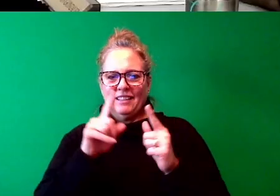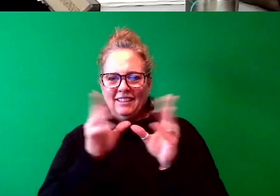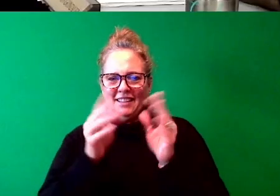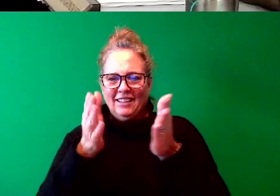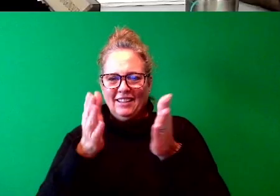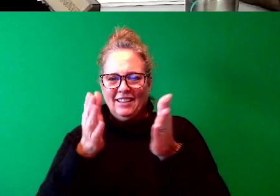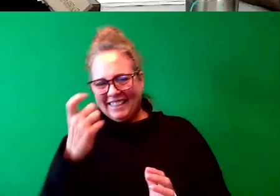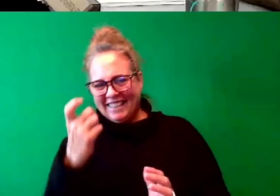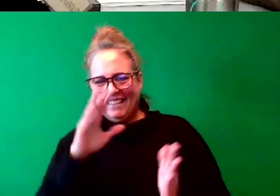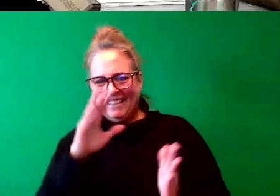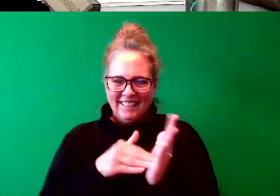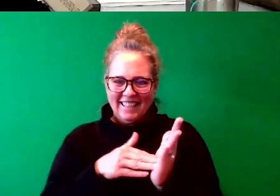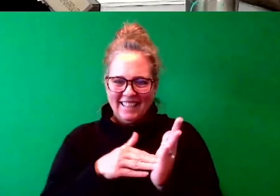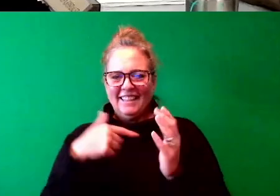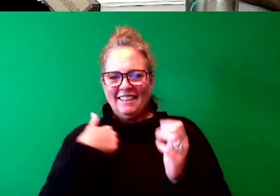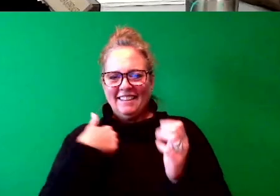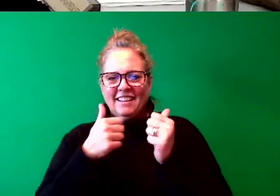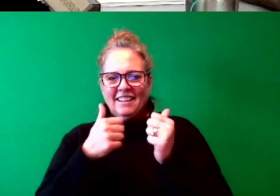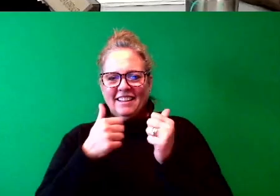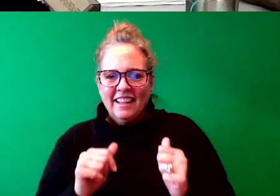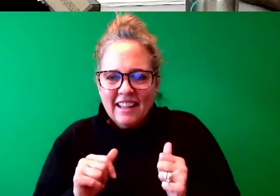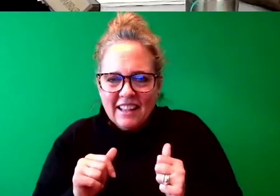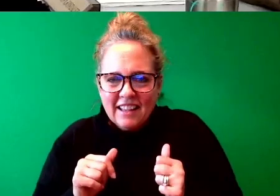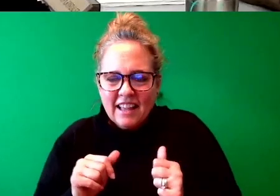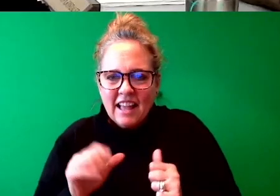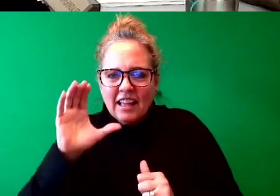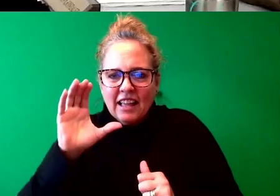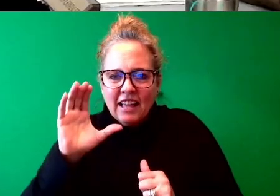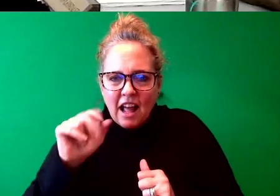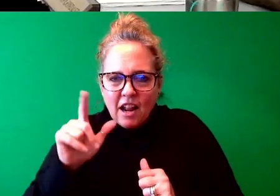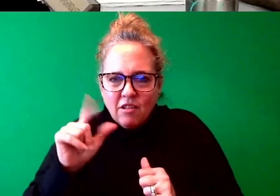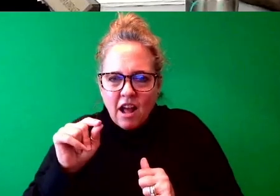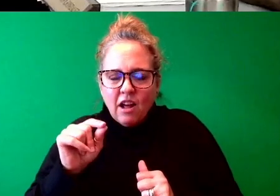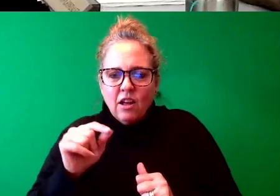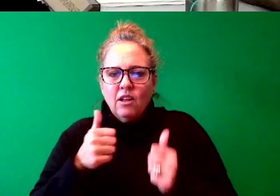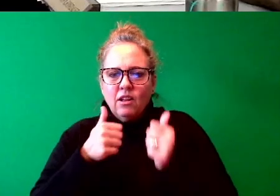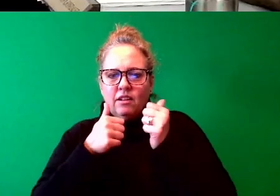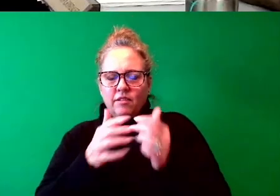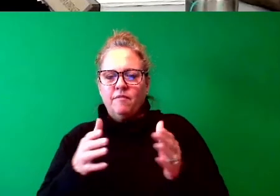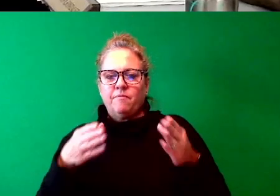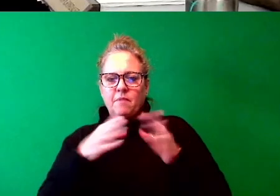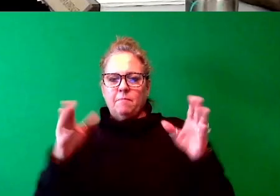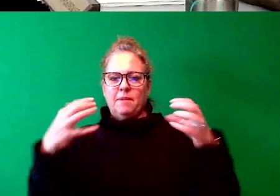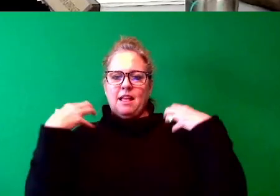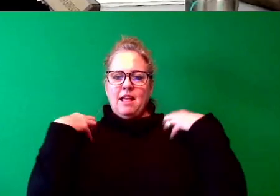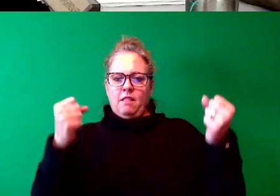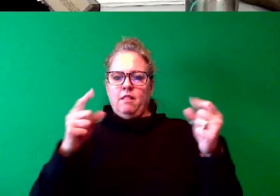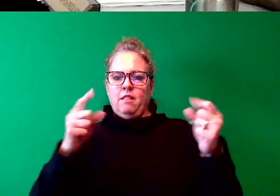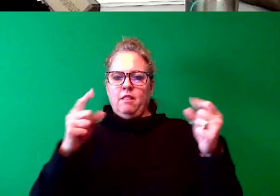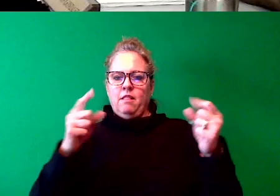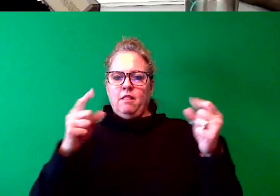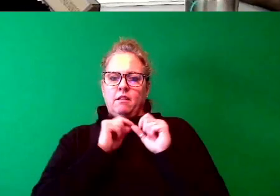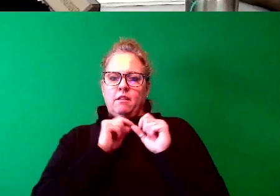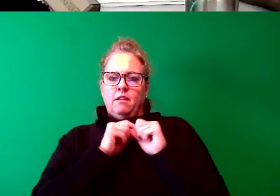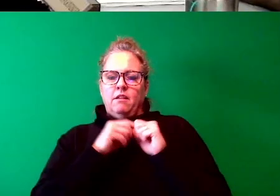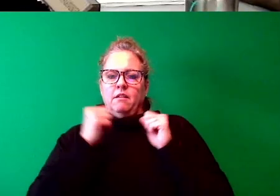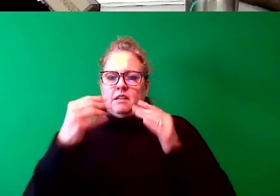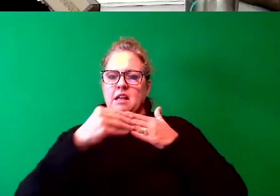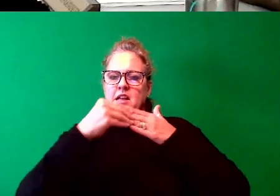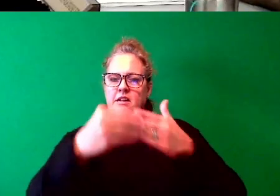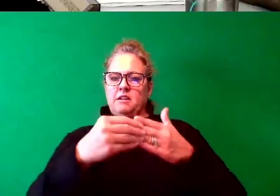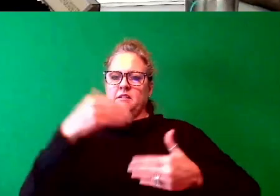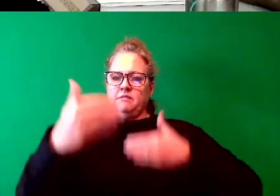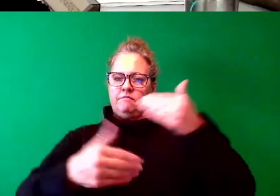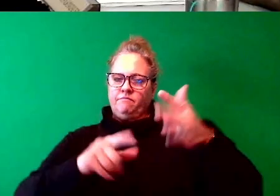regarding Colorado Department of Health and Environment public health orders and guidance implemented in response to the COVID-19